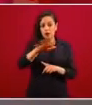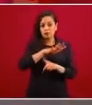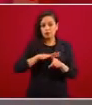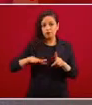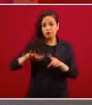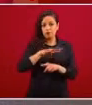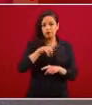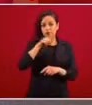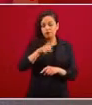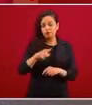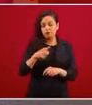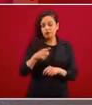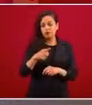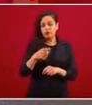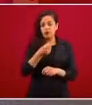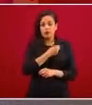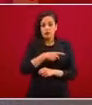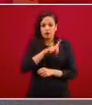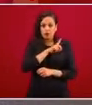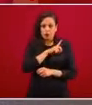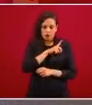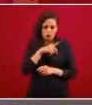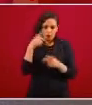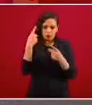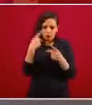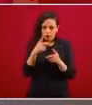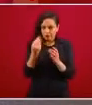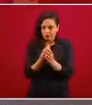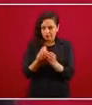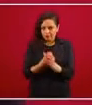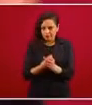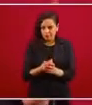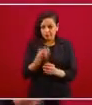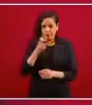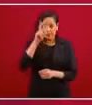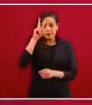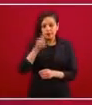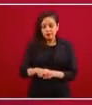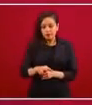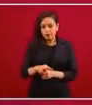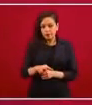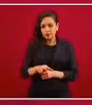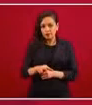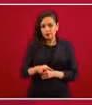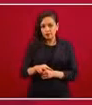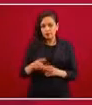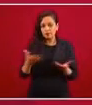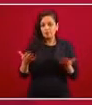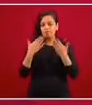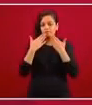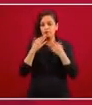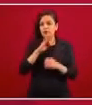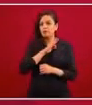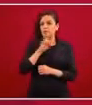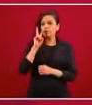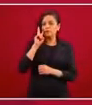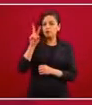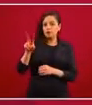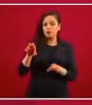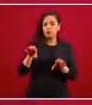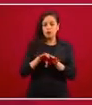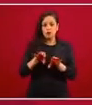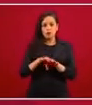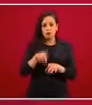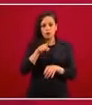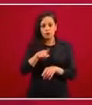or giving this piece of information to the local administrative authority. All of this generation of